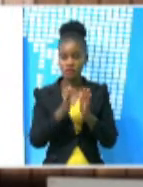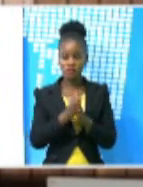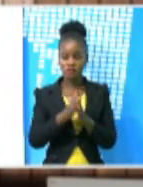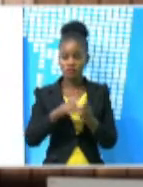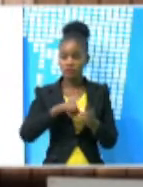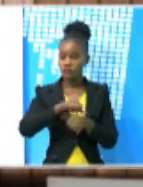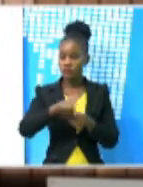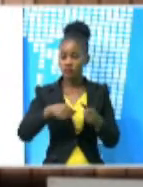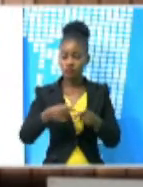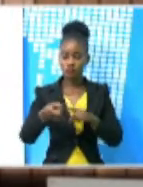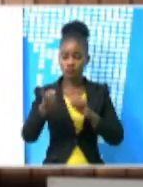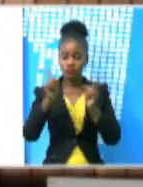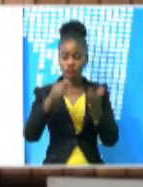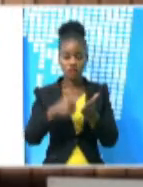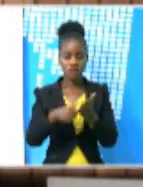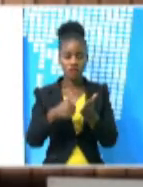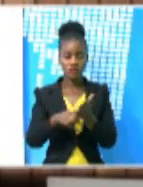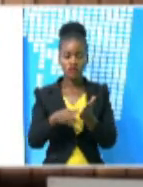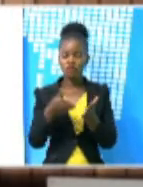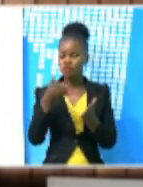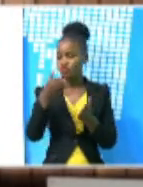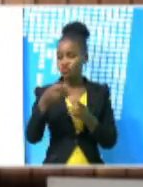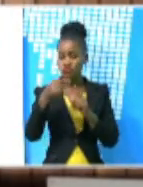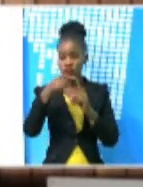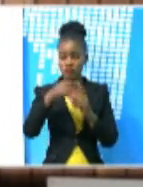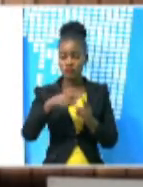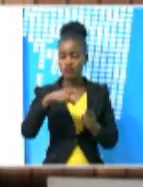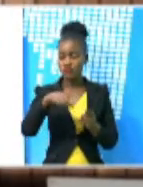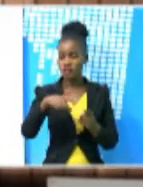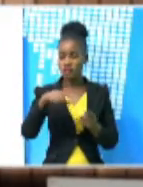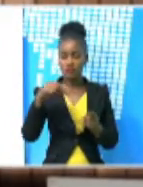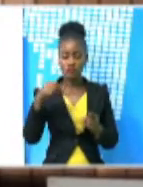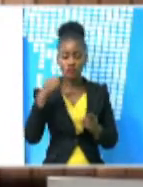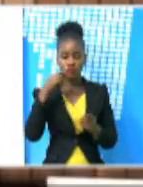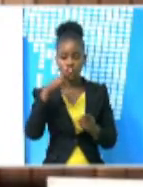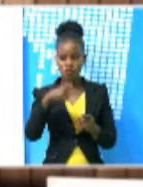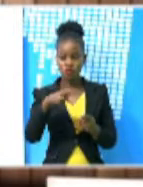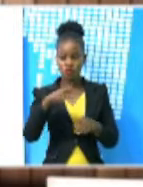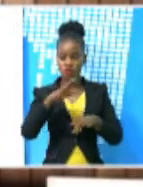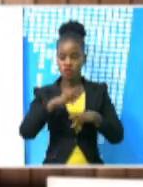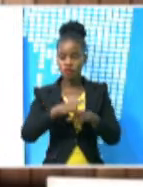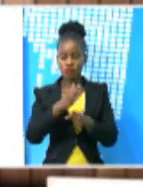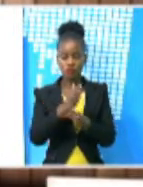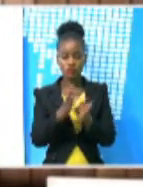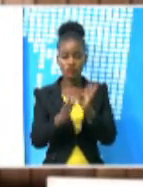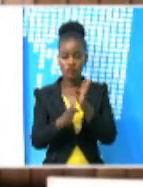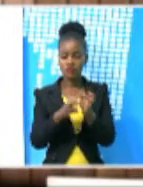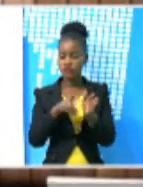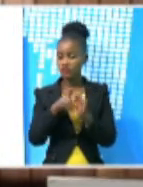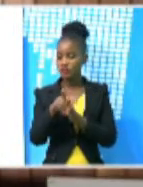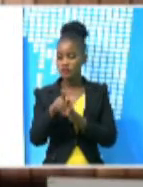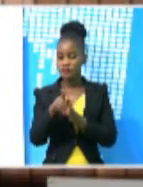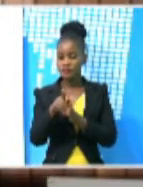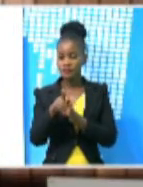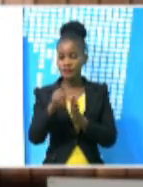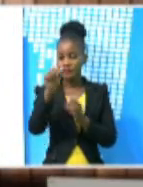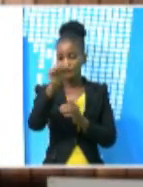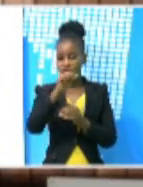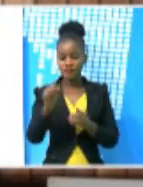about the problems that the districts face, especially on infrastructure development.